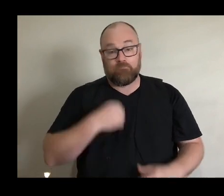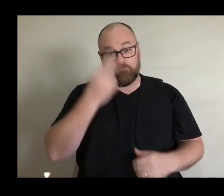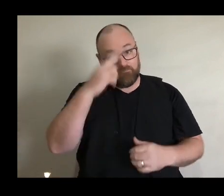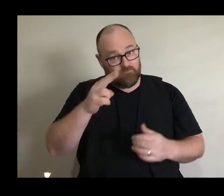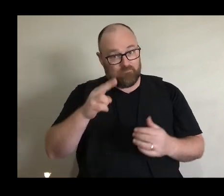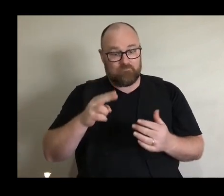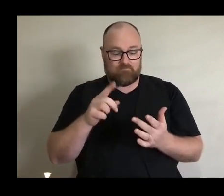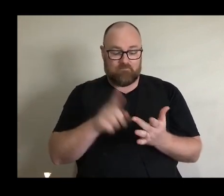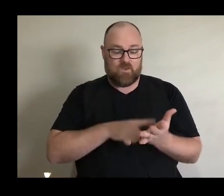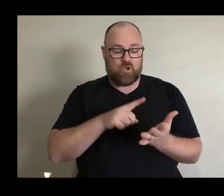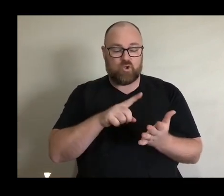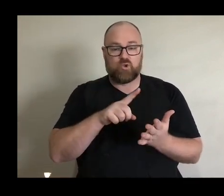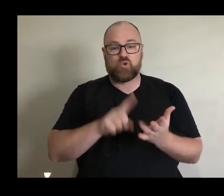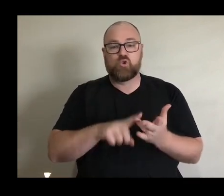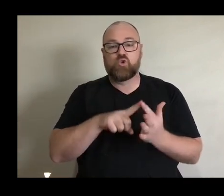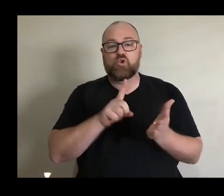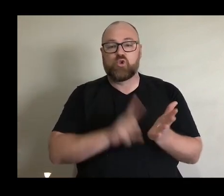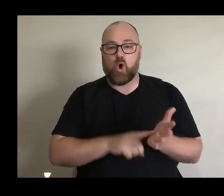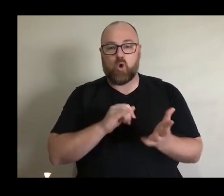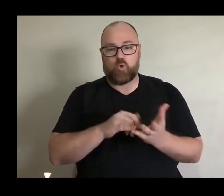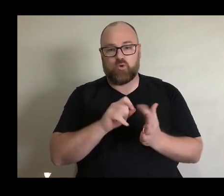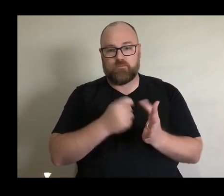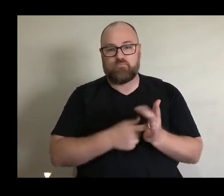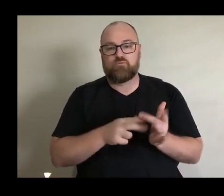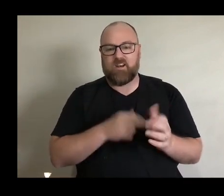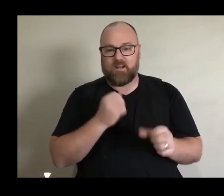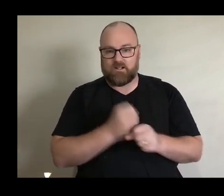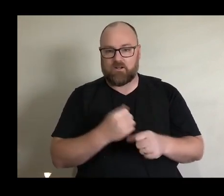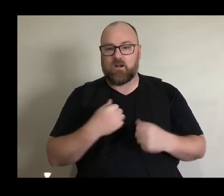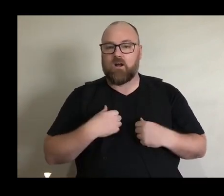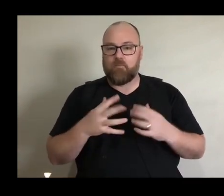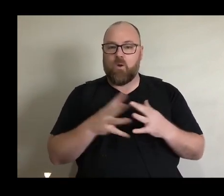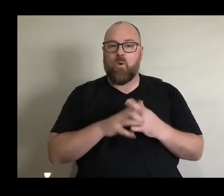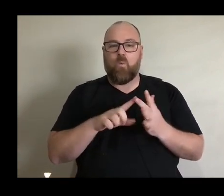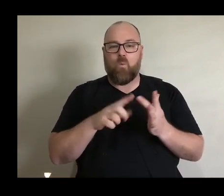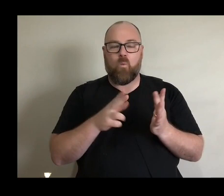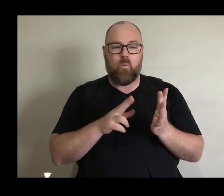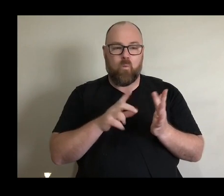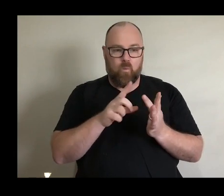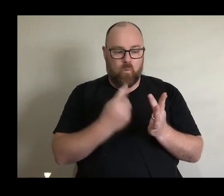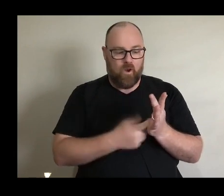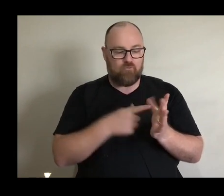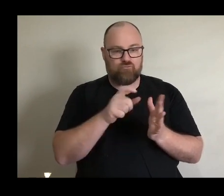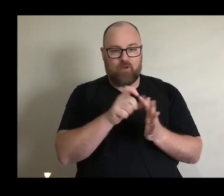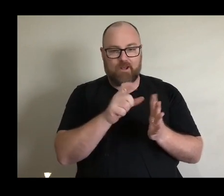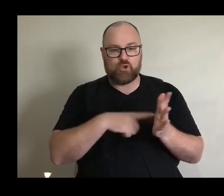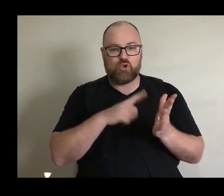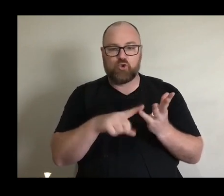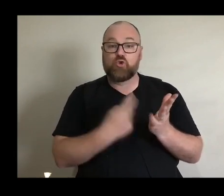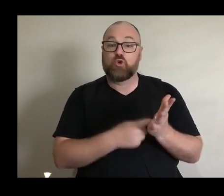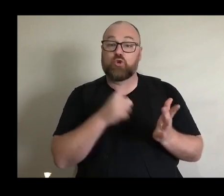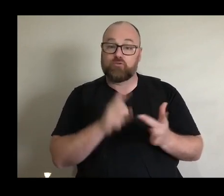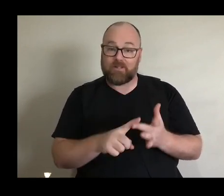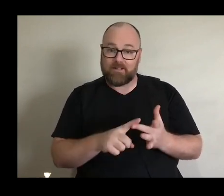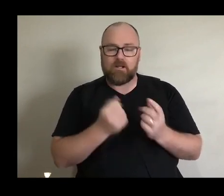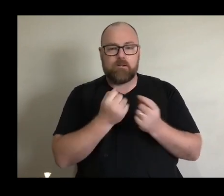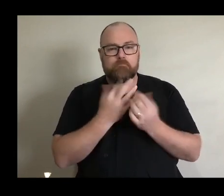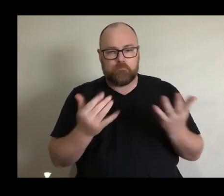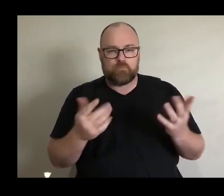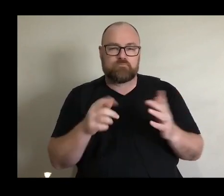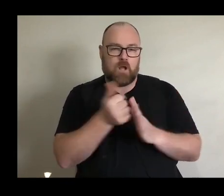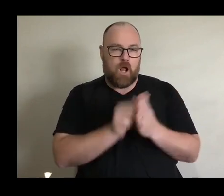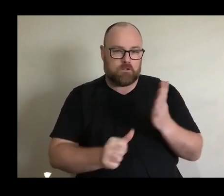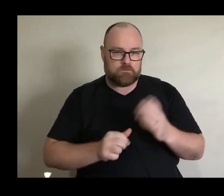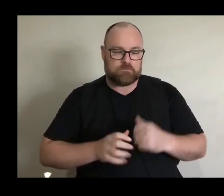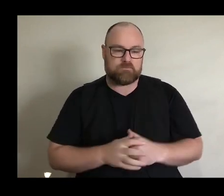Joel Sherwood Spring. I'm a Wiradjuri anti-disciplinary artist, and I